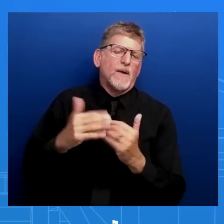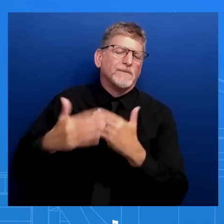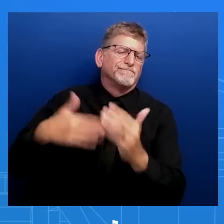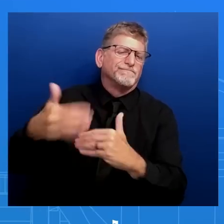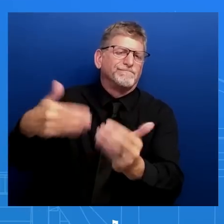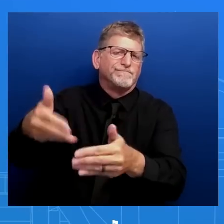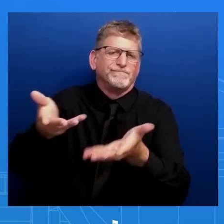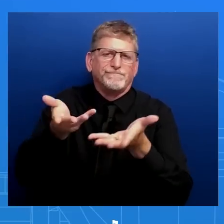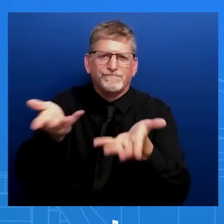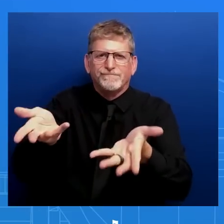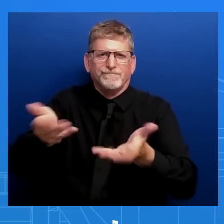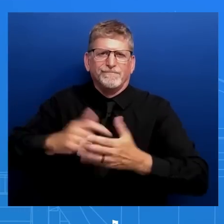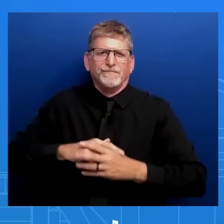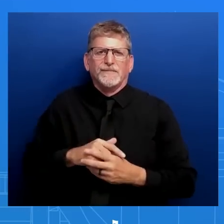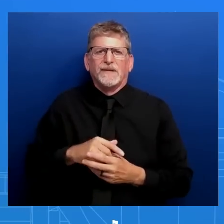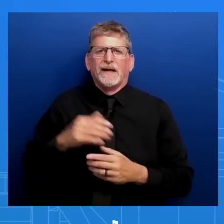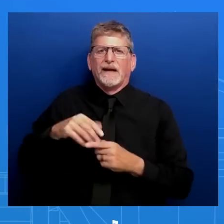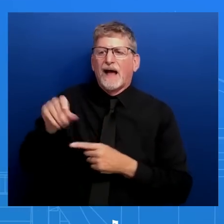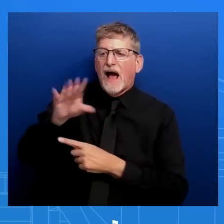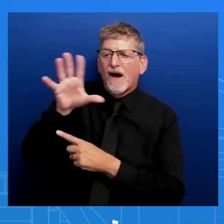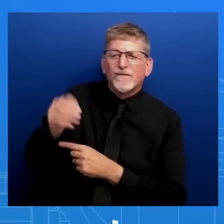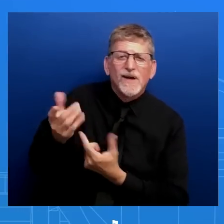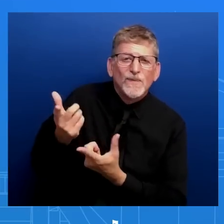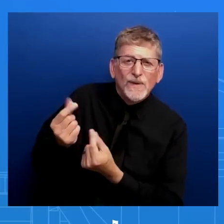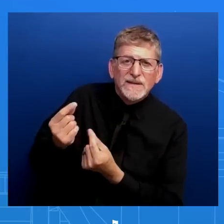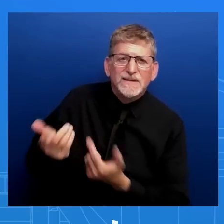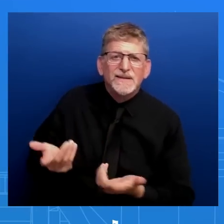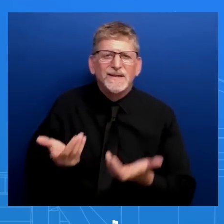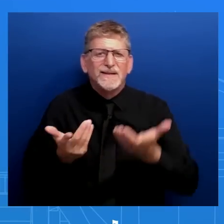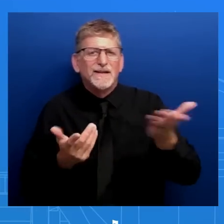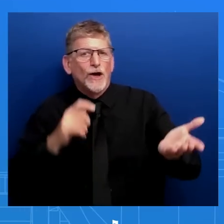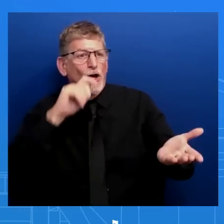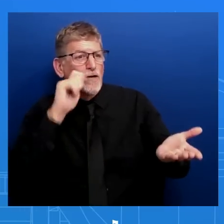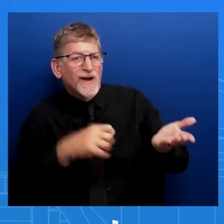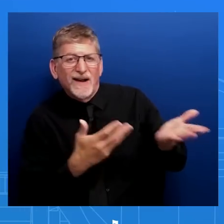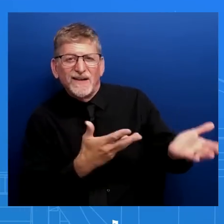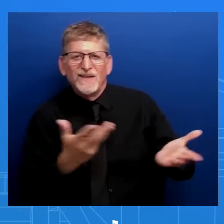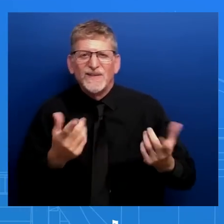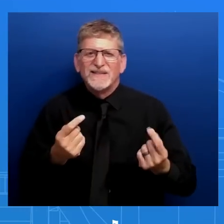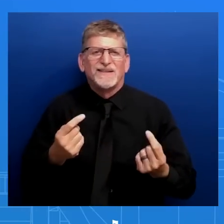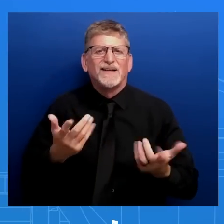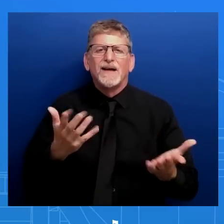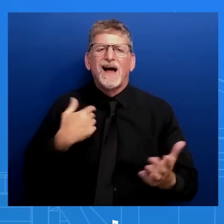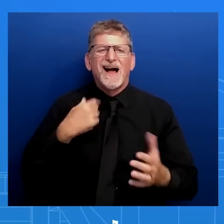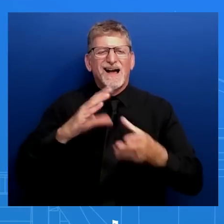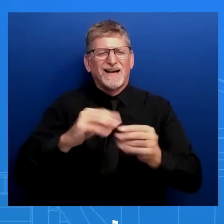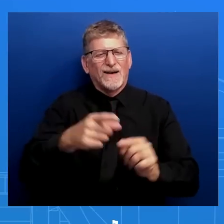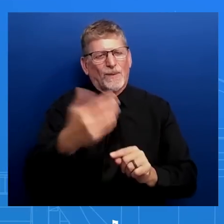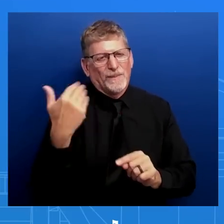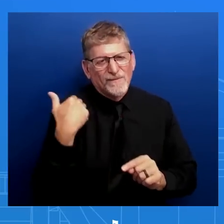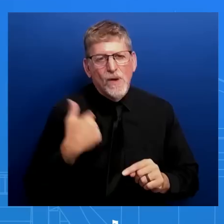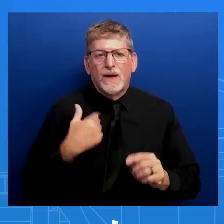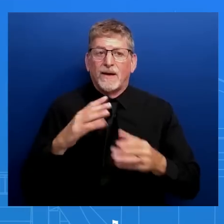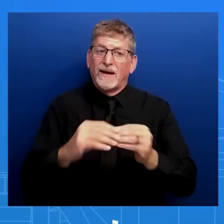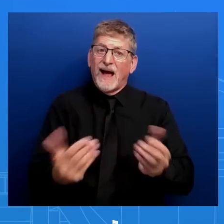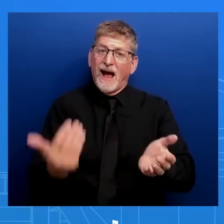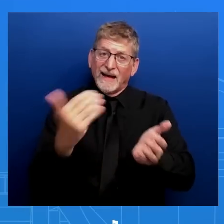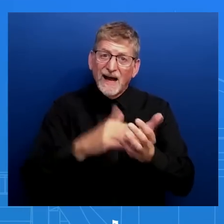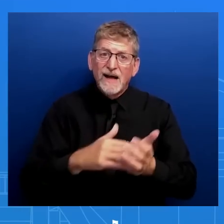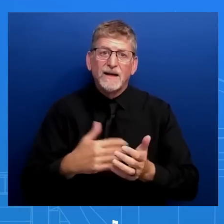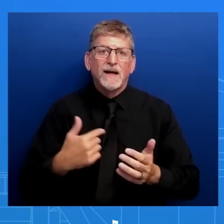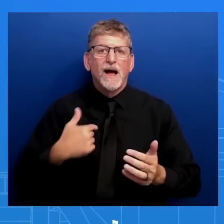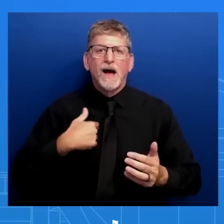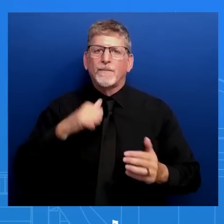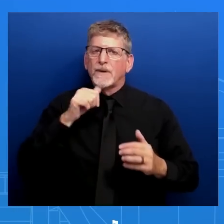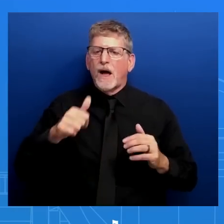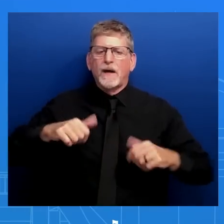not, I have said before, and I'll say it again today, I'm not going to do armchair quarterbacking of the counteroffensive from this podium. That's up to